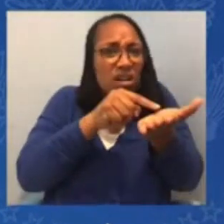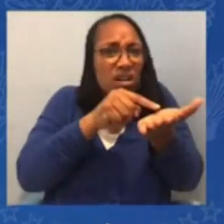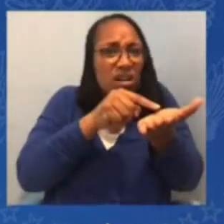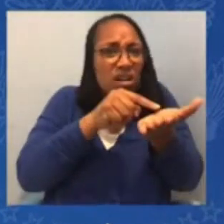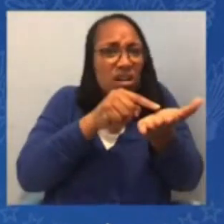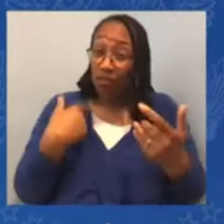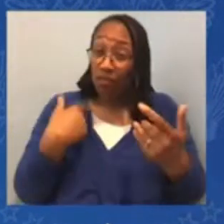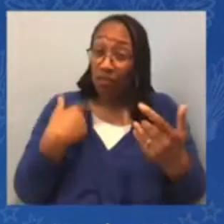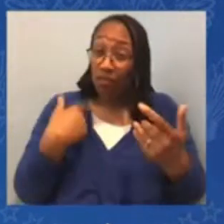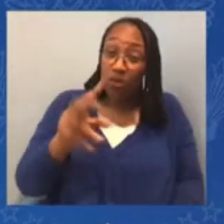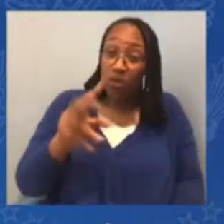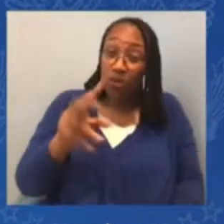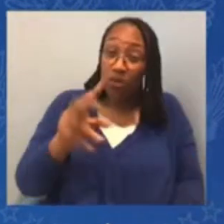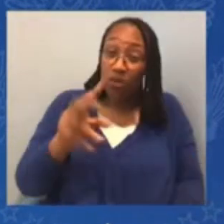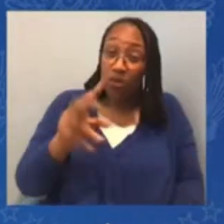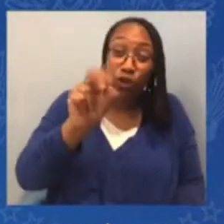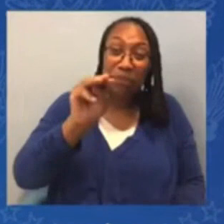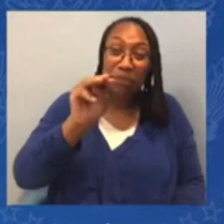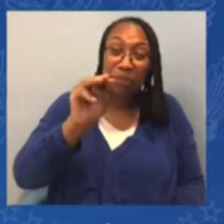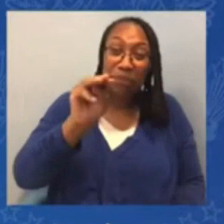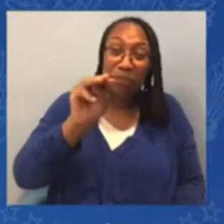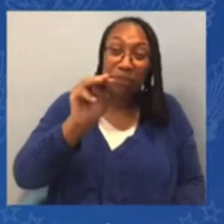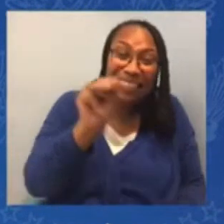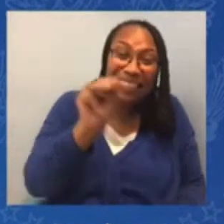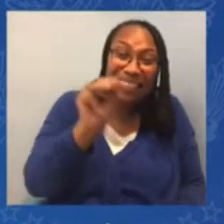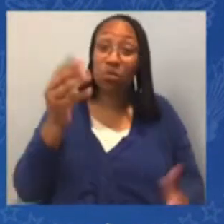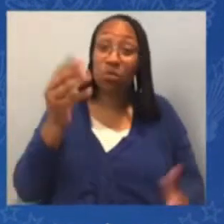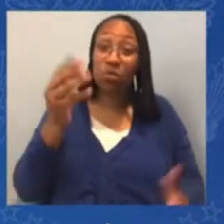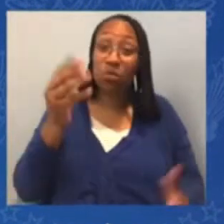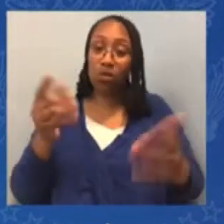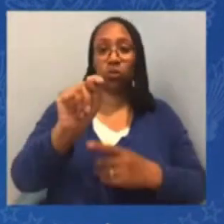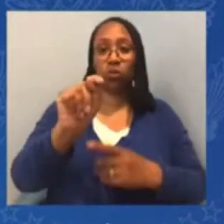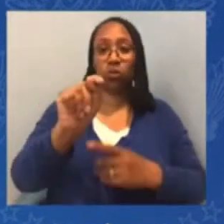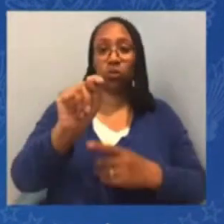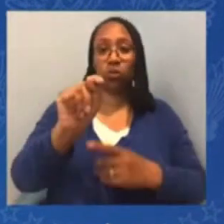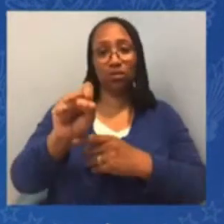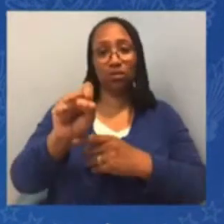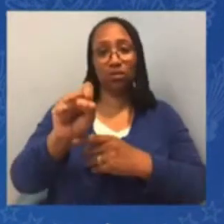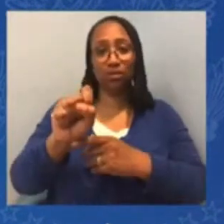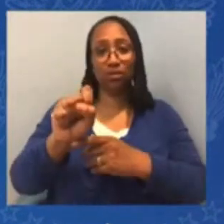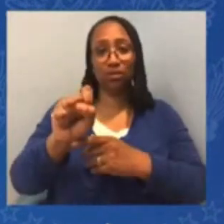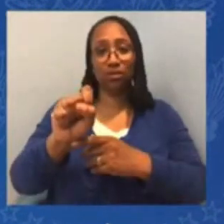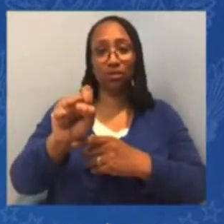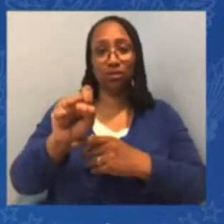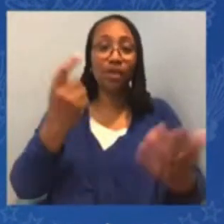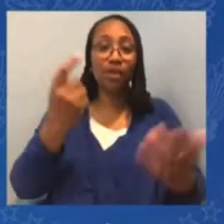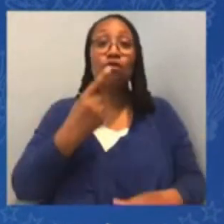flag laws, as my son was the first to enforce when he was attorney general, which says that a court has the right to